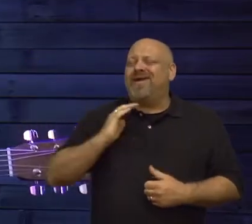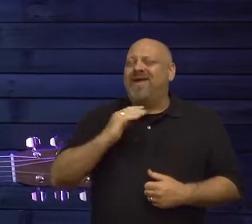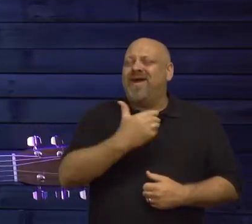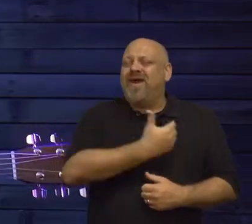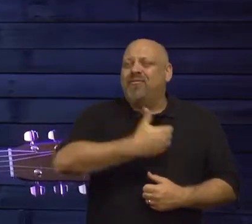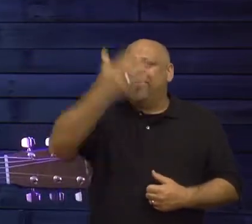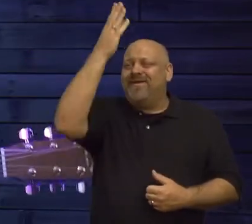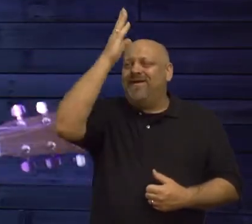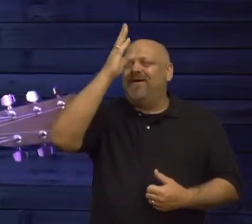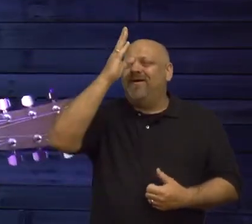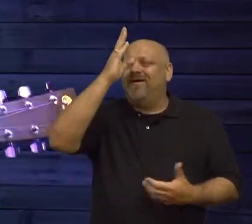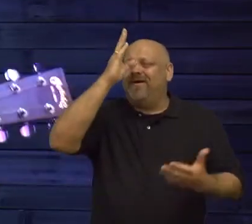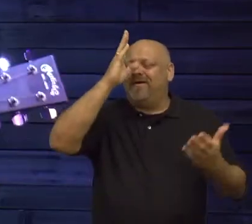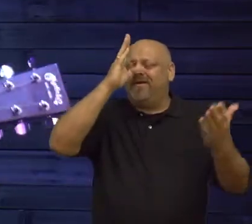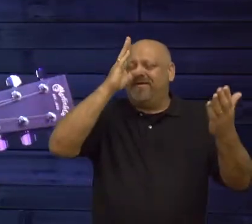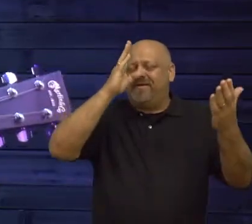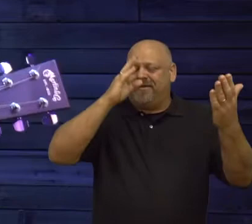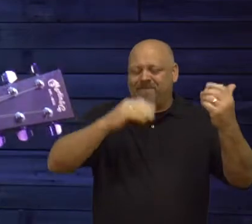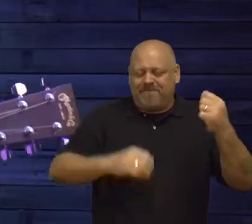Our God,